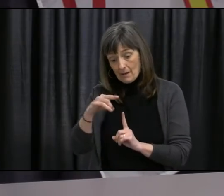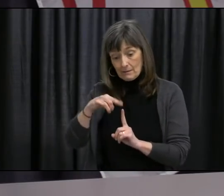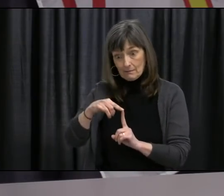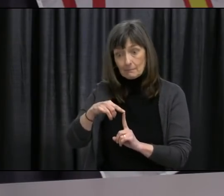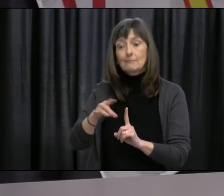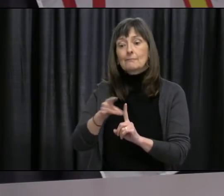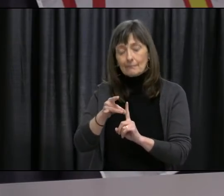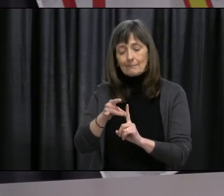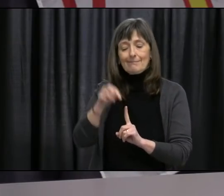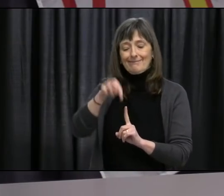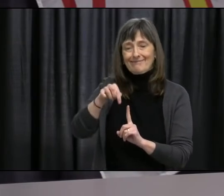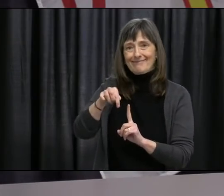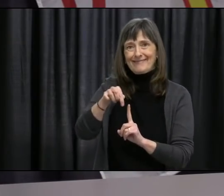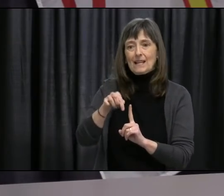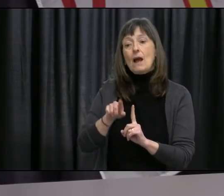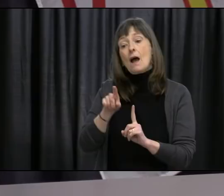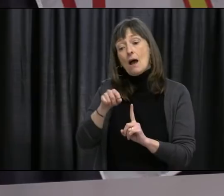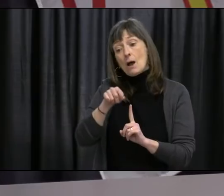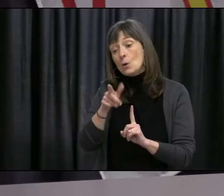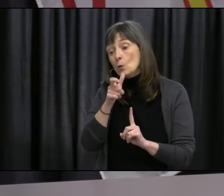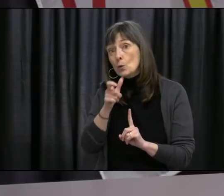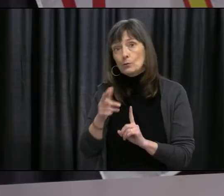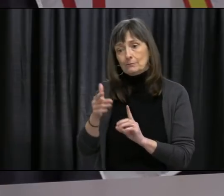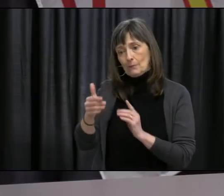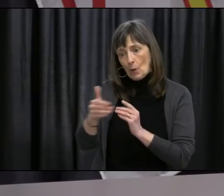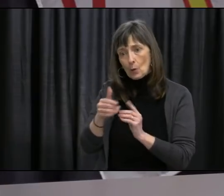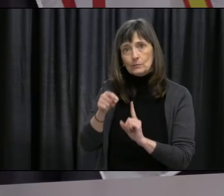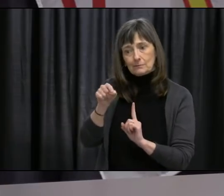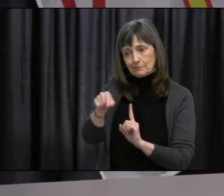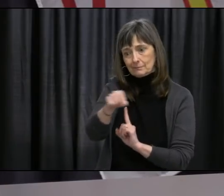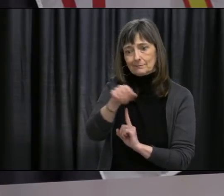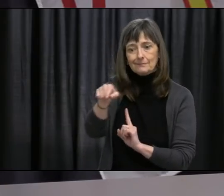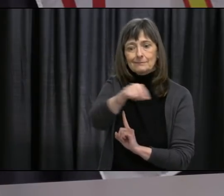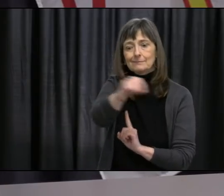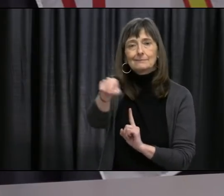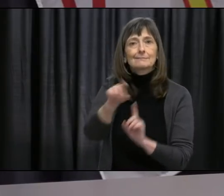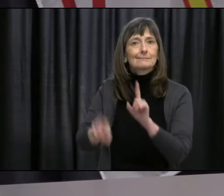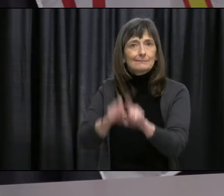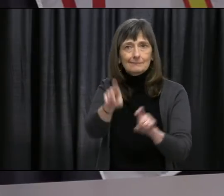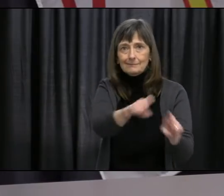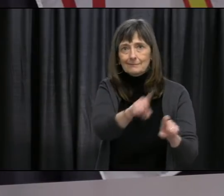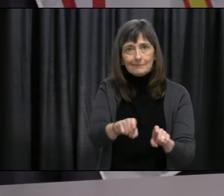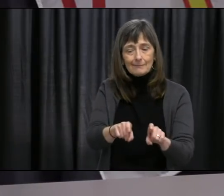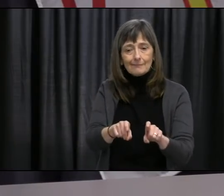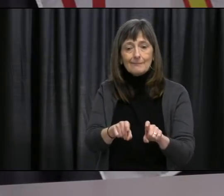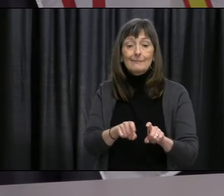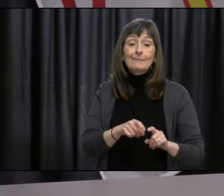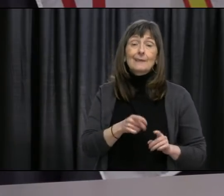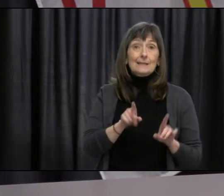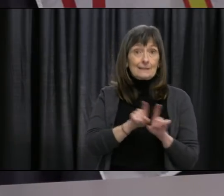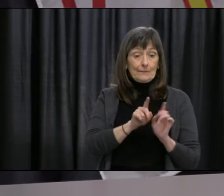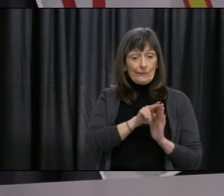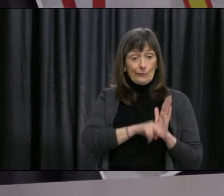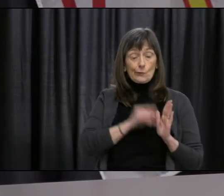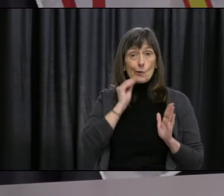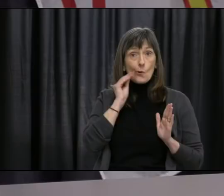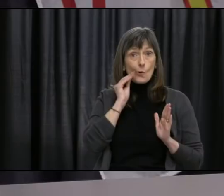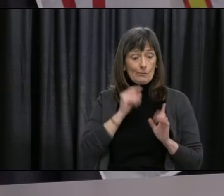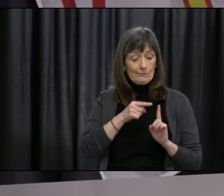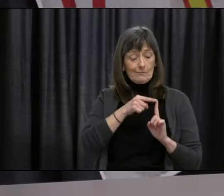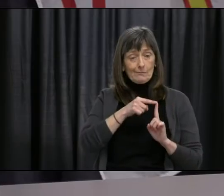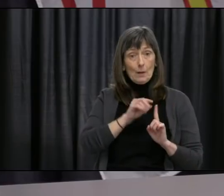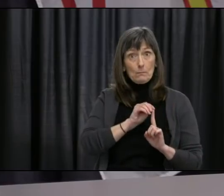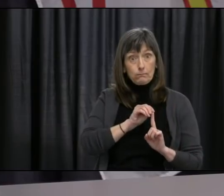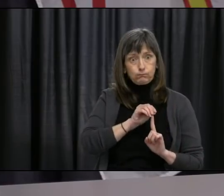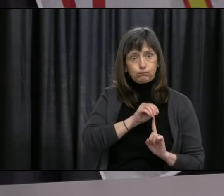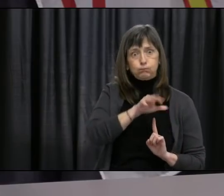to do contact tracing. We've had a very large cluster with the funeral home cluster, and we